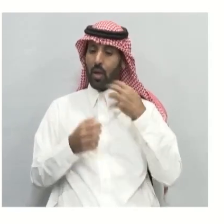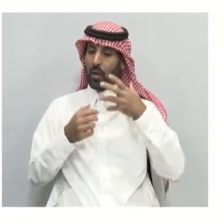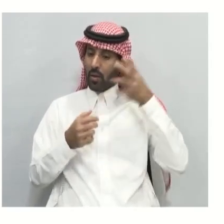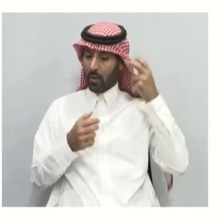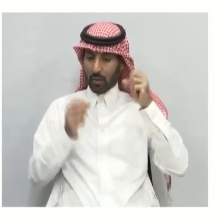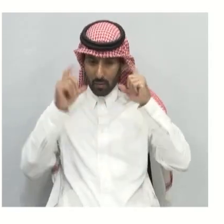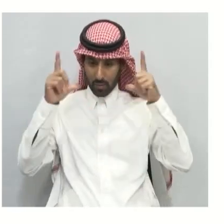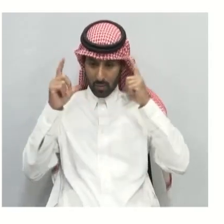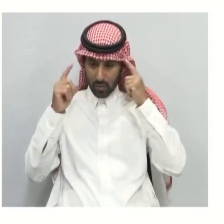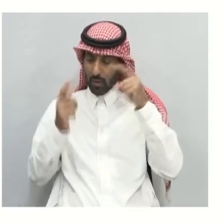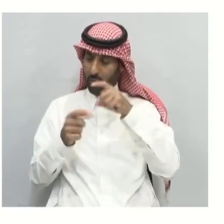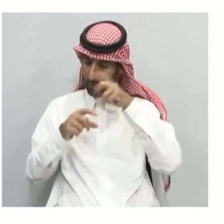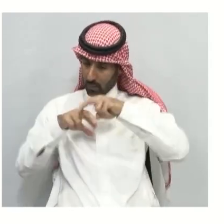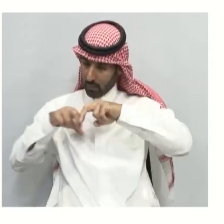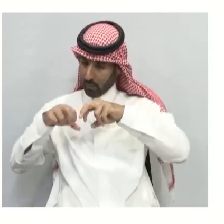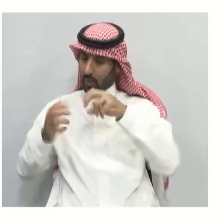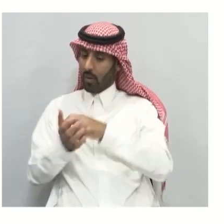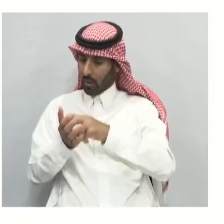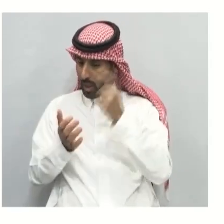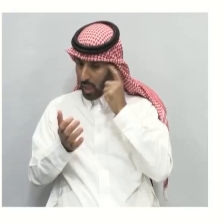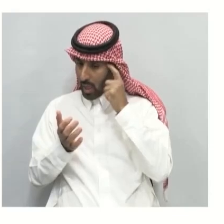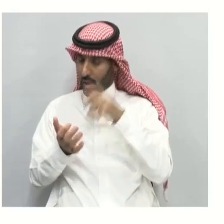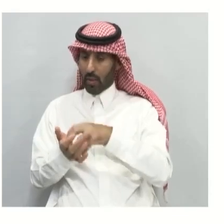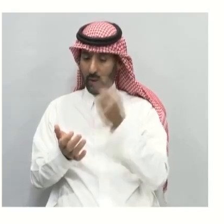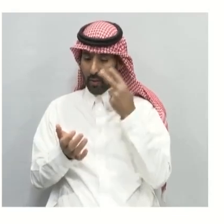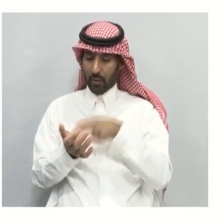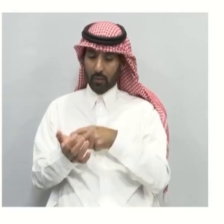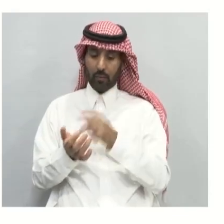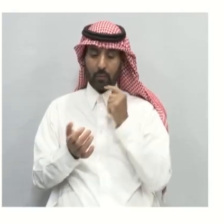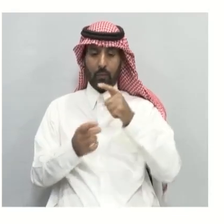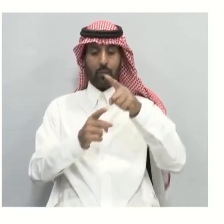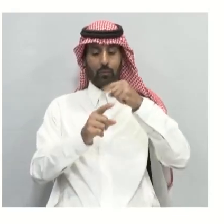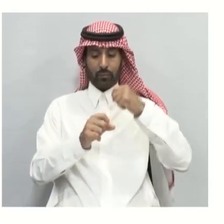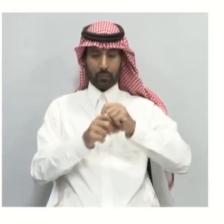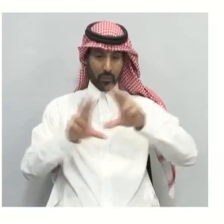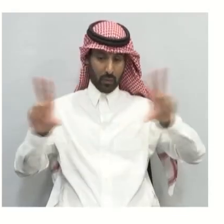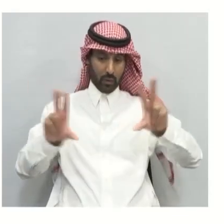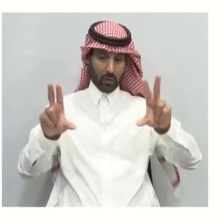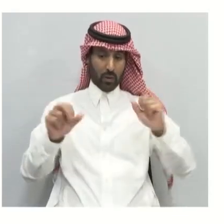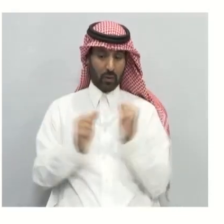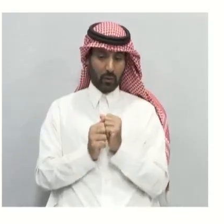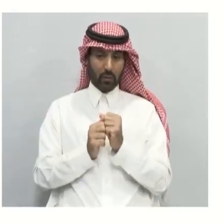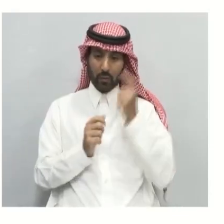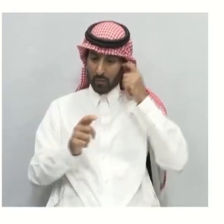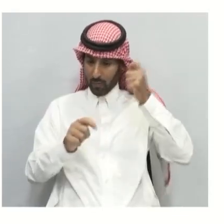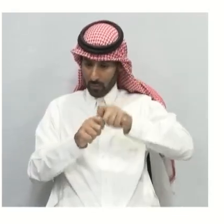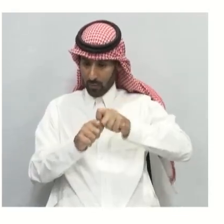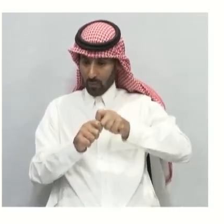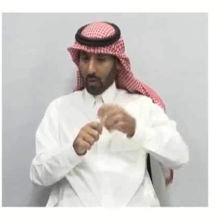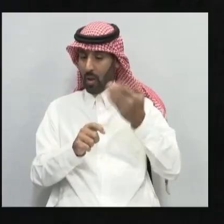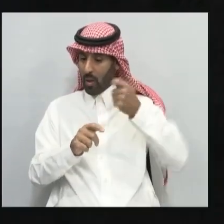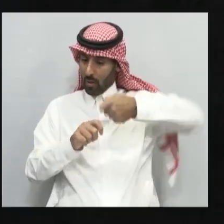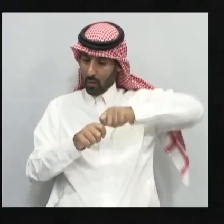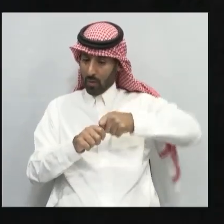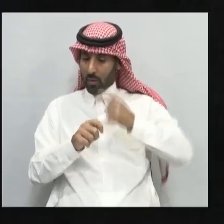it. So it was a discovery. TV, what do you think about it? Was it there then we